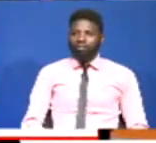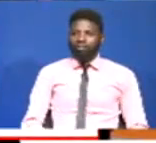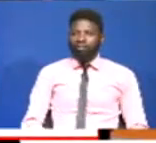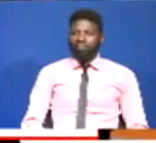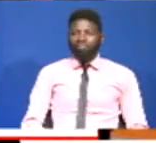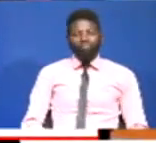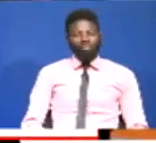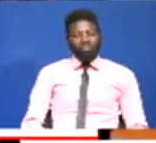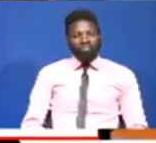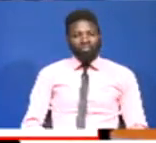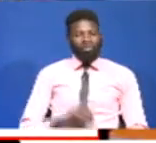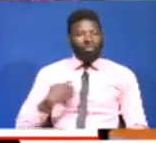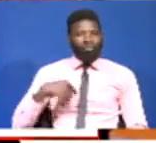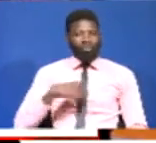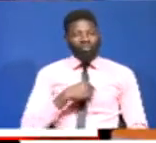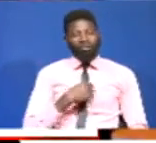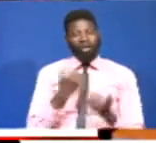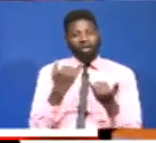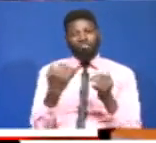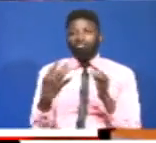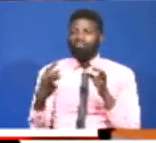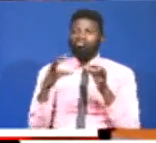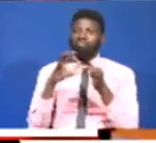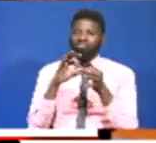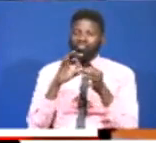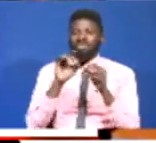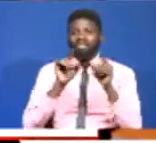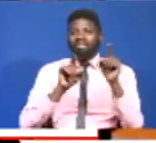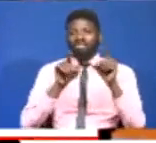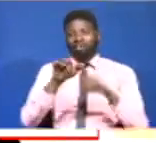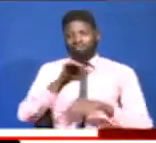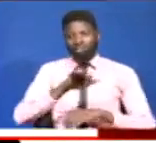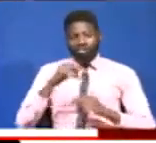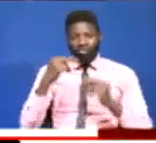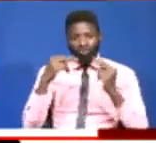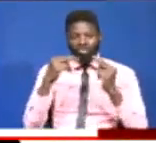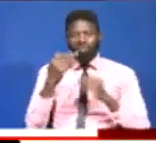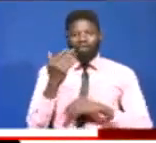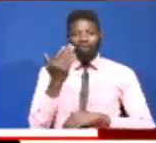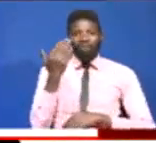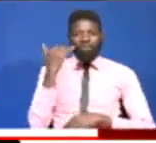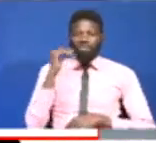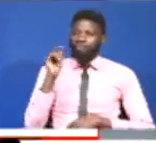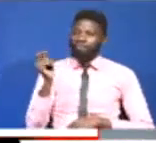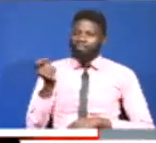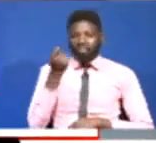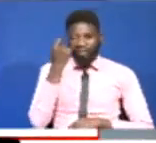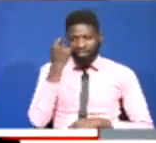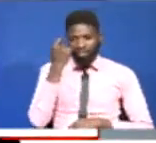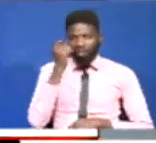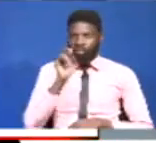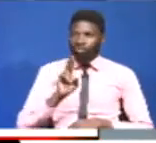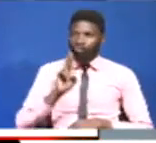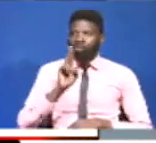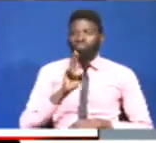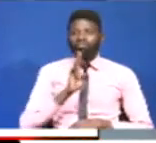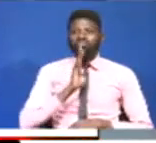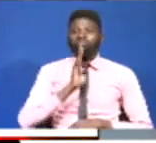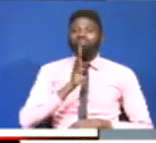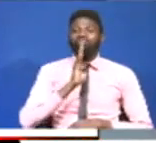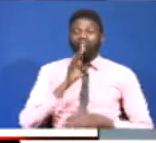All right, we want to take you to Safari Park now, where the former president Uhuru Muigai Kenyatta is speaking to the